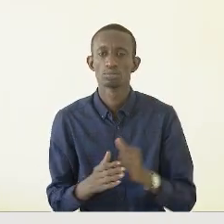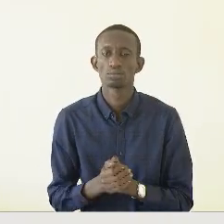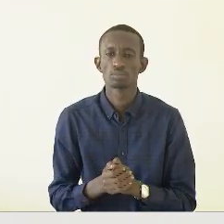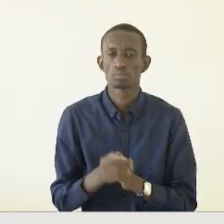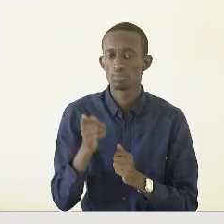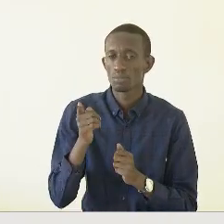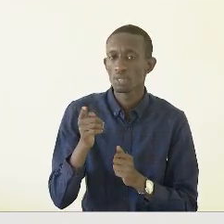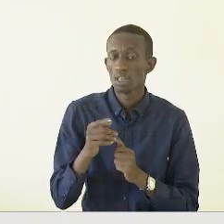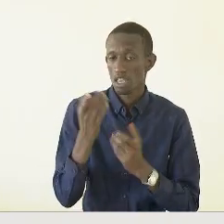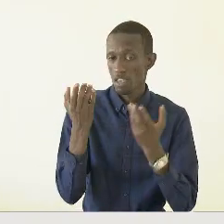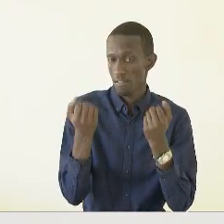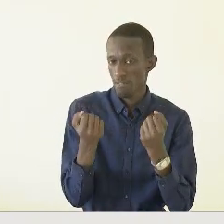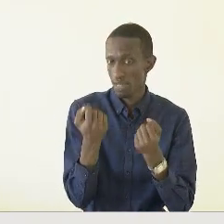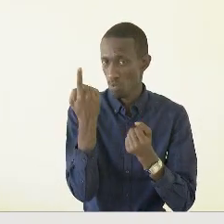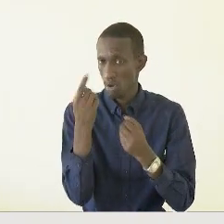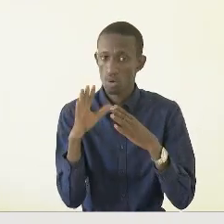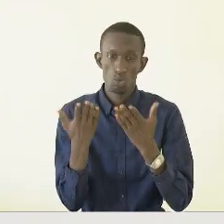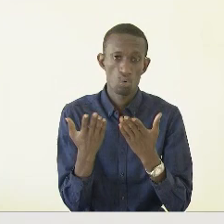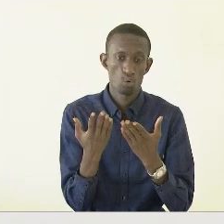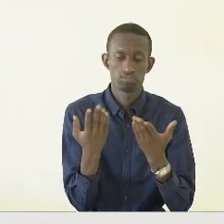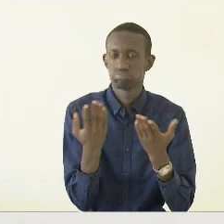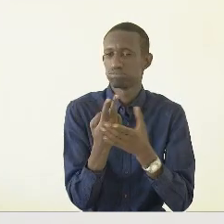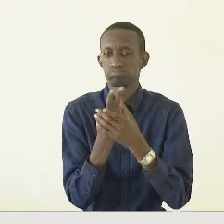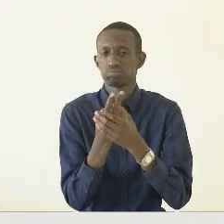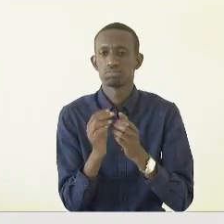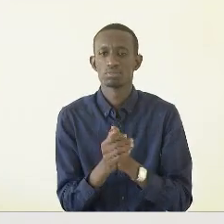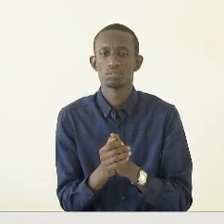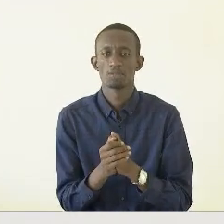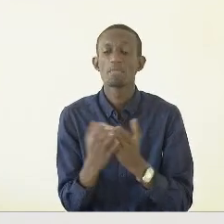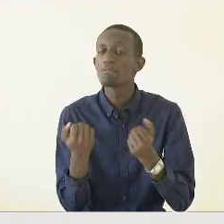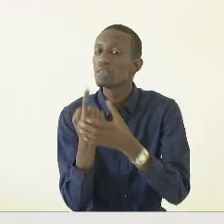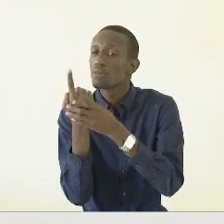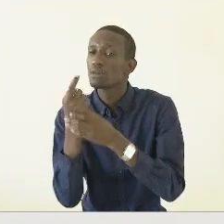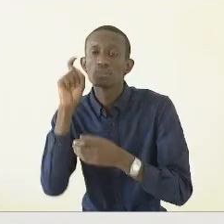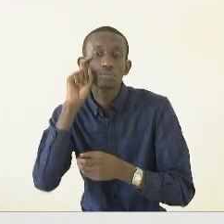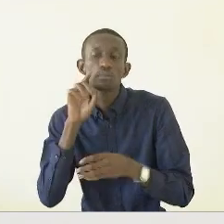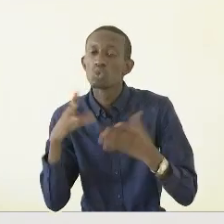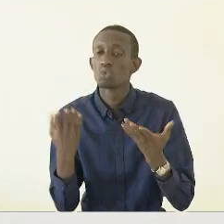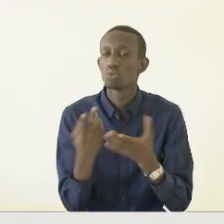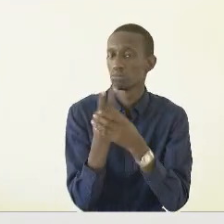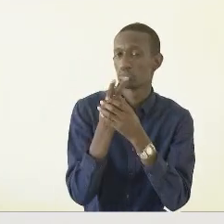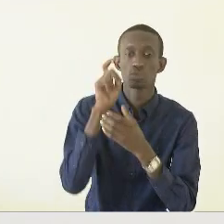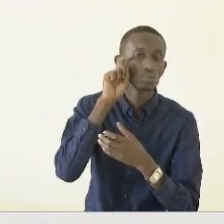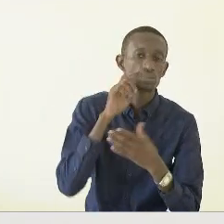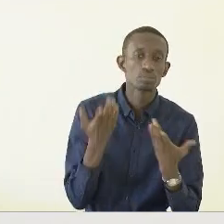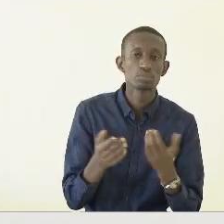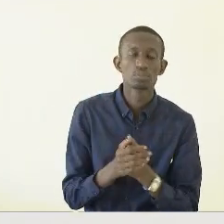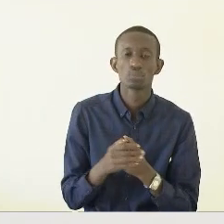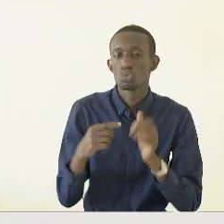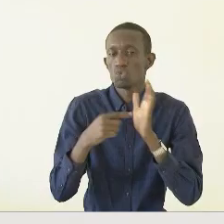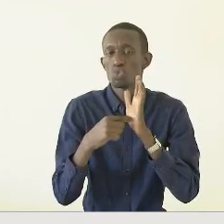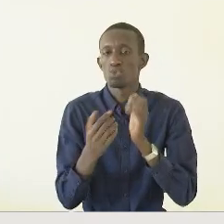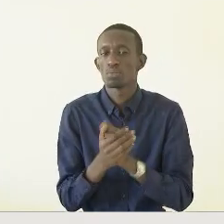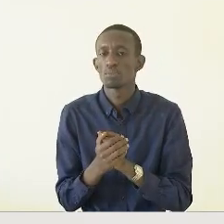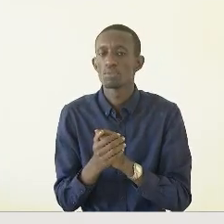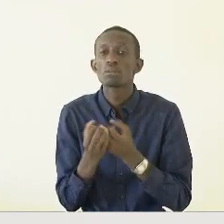means it is unisexual or it has one sex. For example, flowers which lack